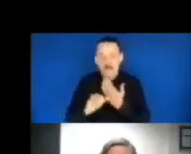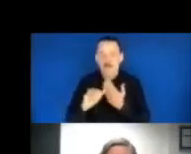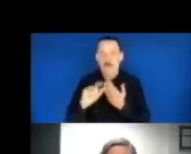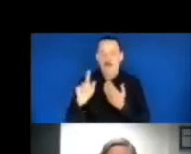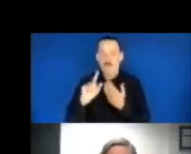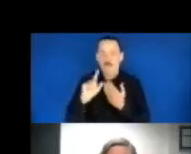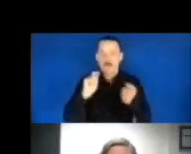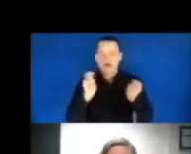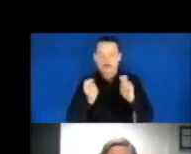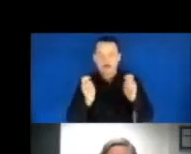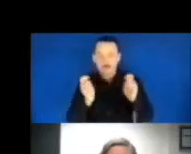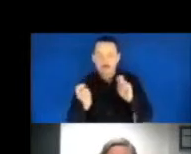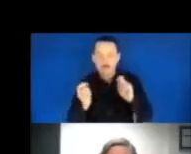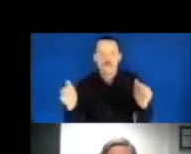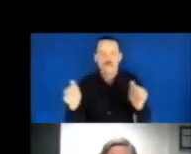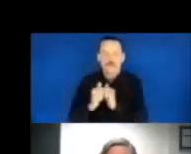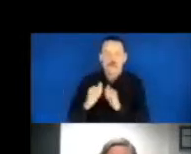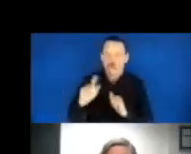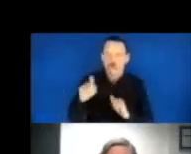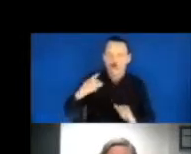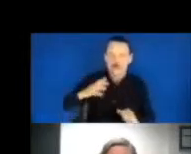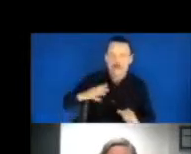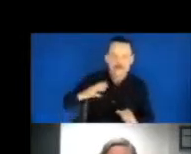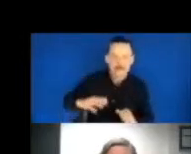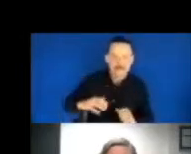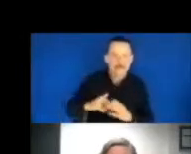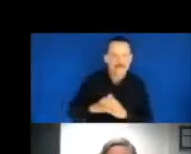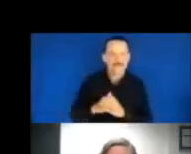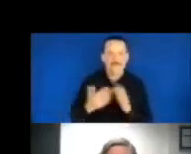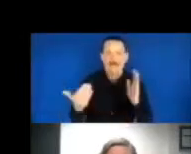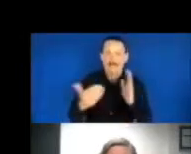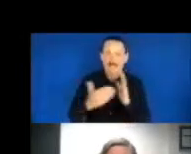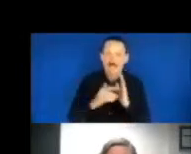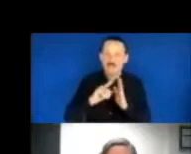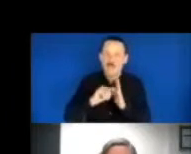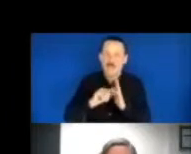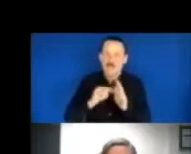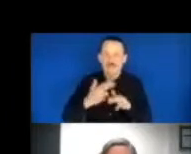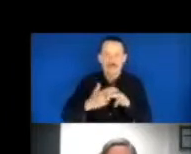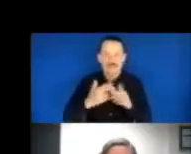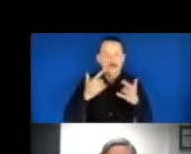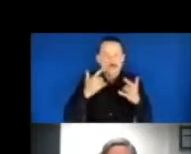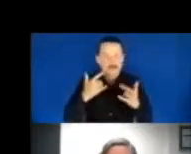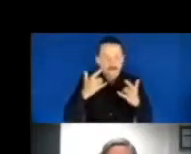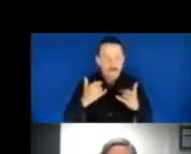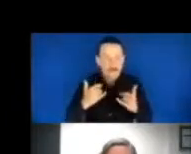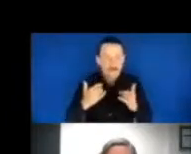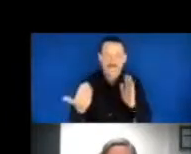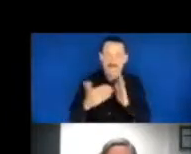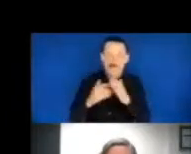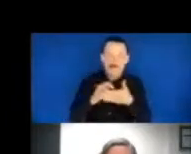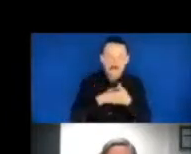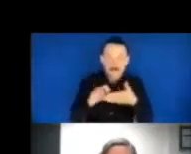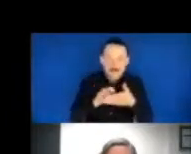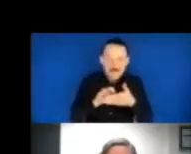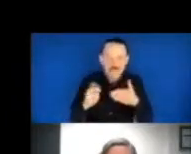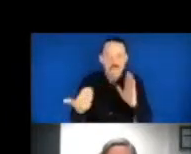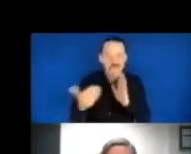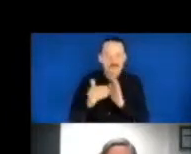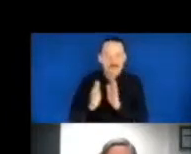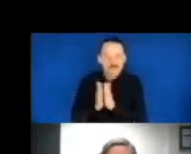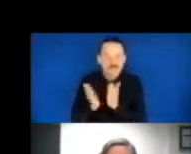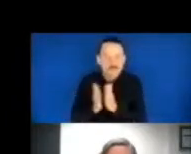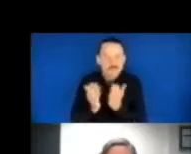memory. There's assignment extensions, alternative assessment tasks that we can negotiate. You